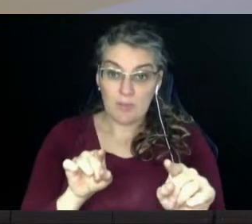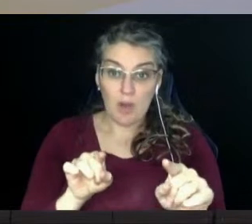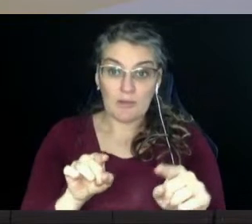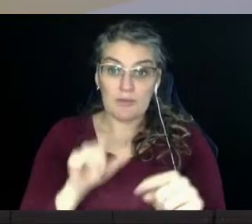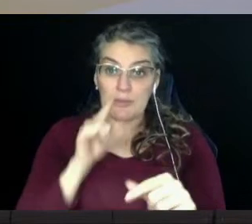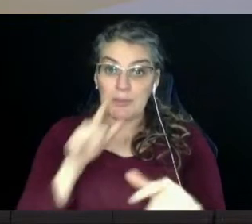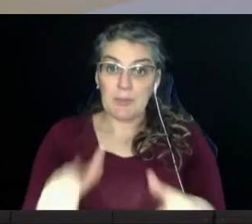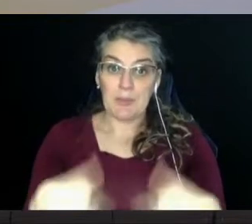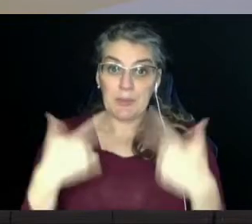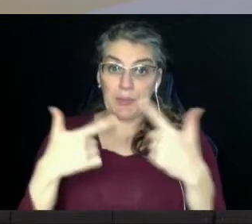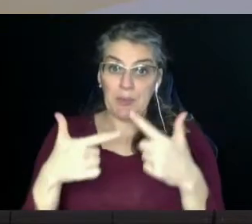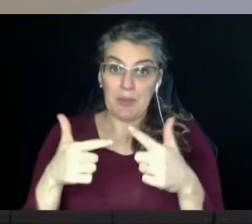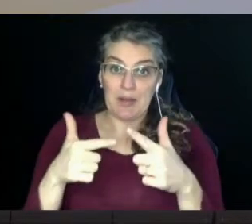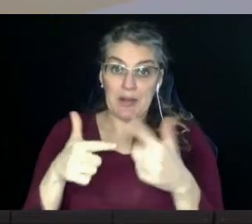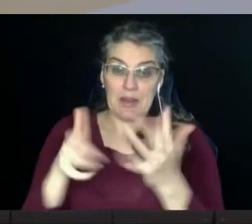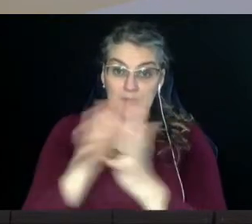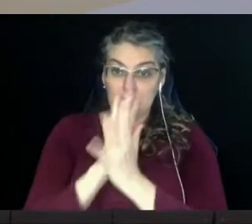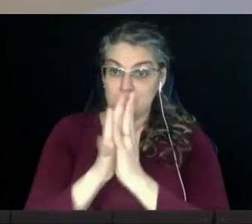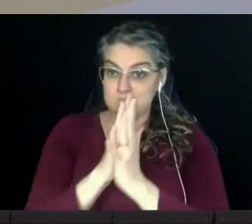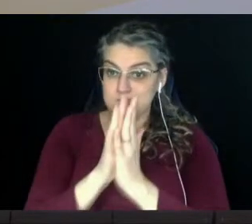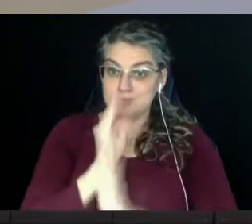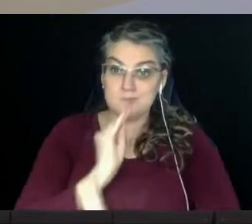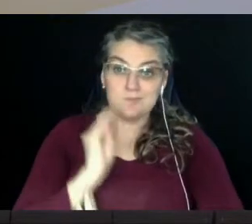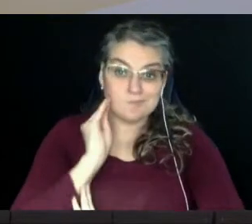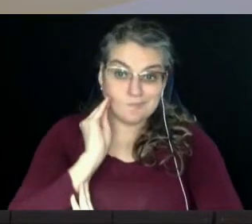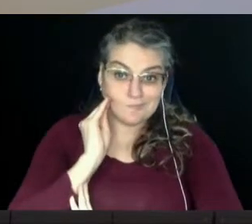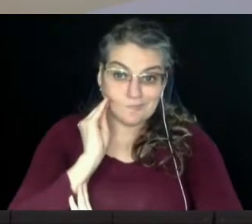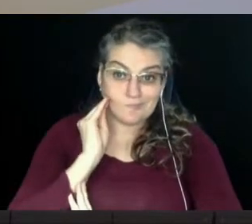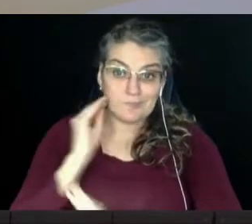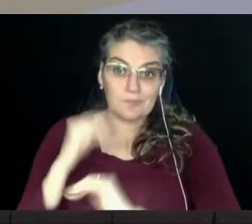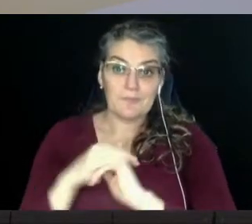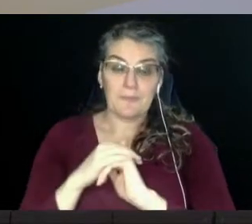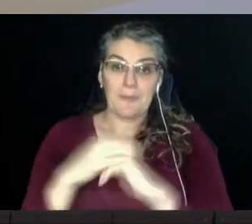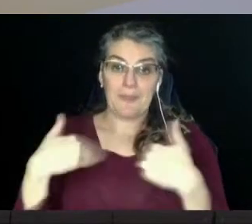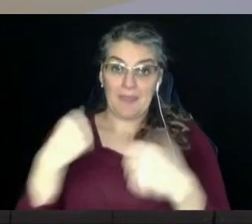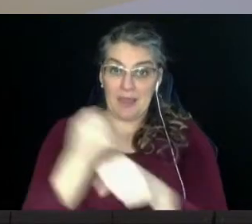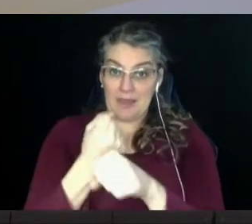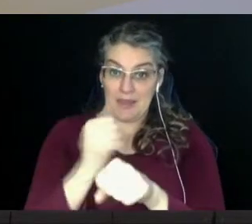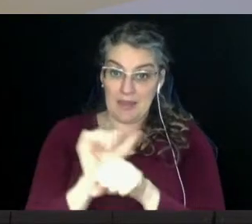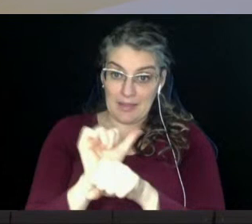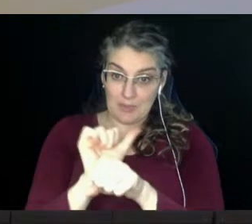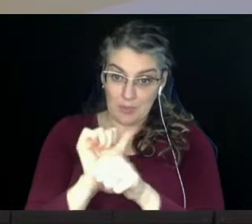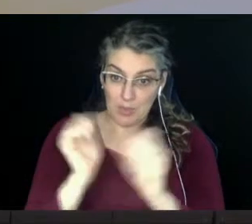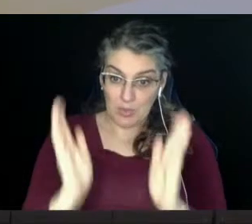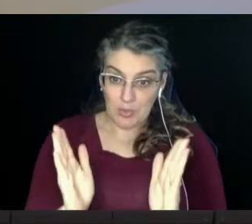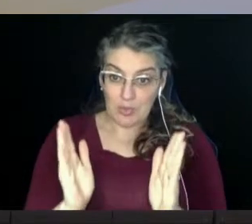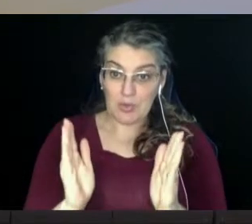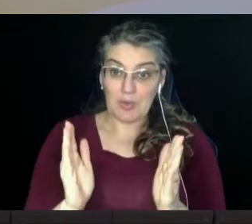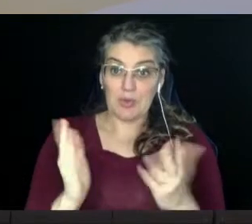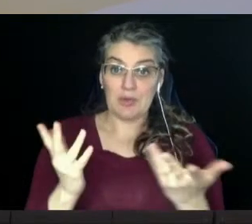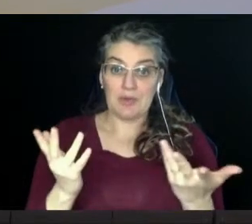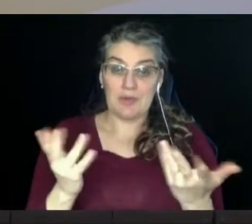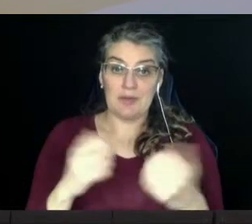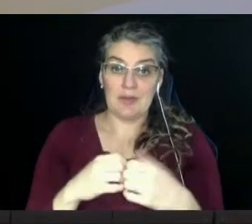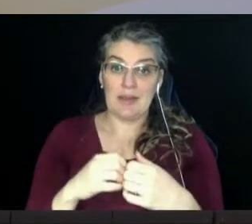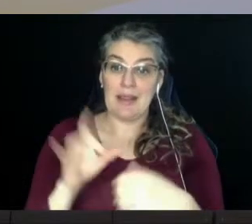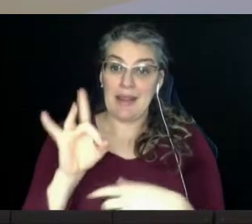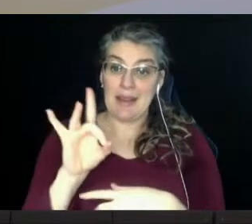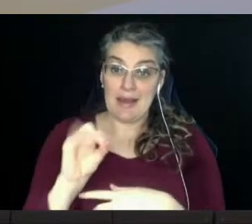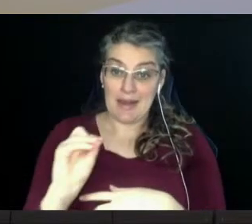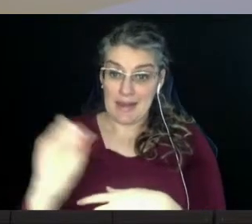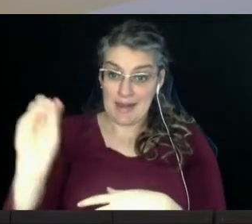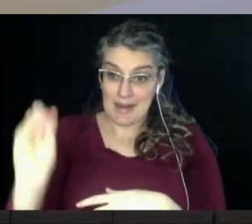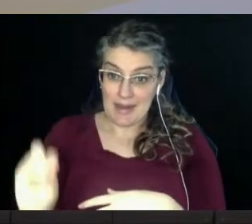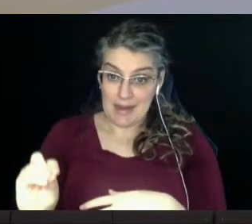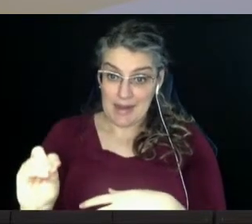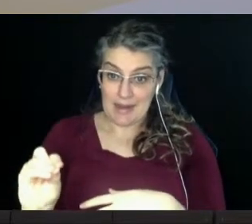congregate living settings, other healthcare workers, many healthcare workers at Health PI, and 80% of those age